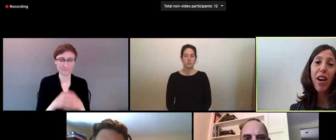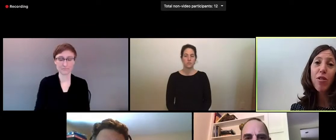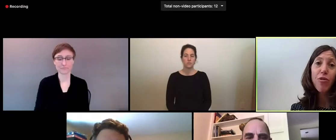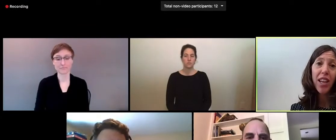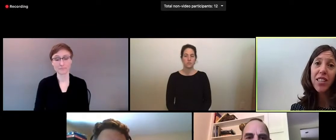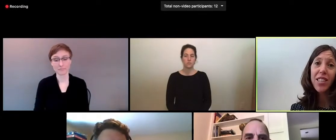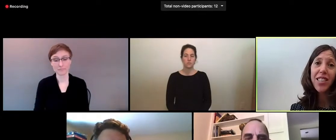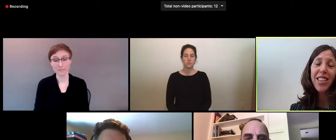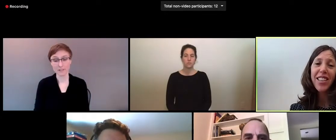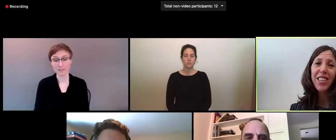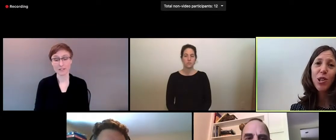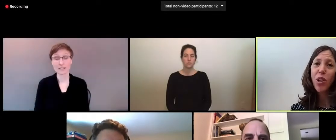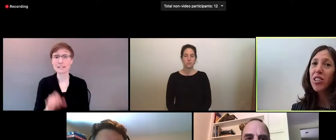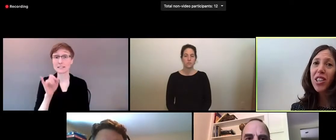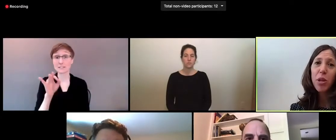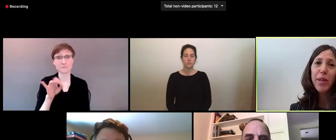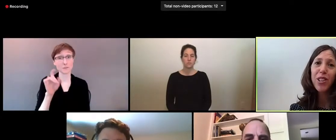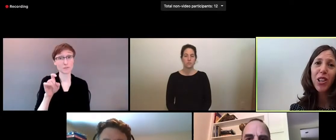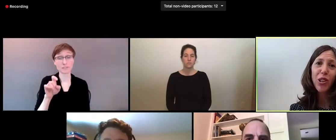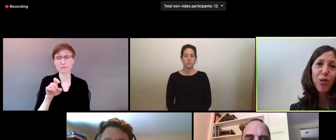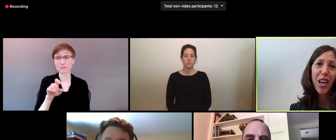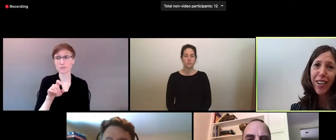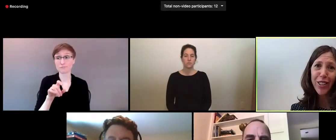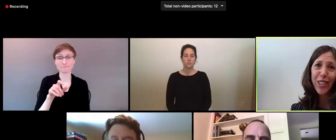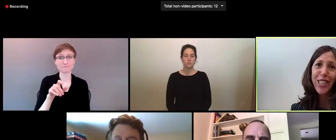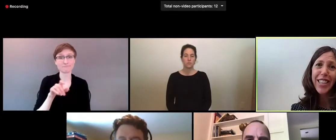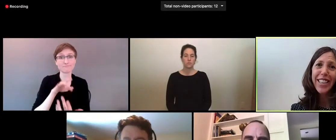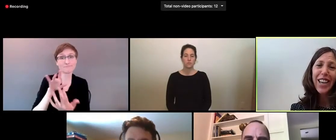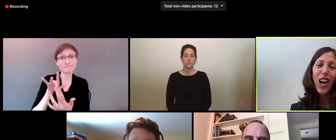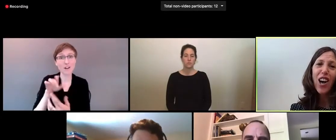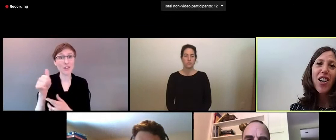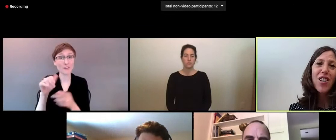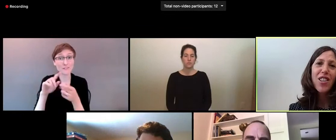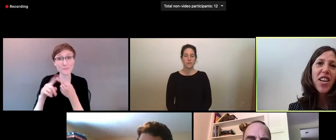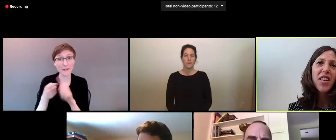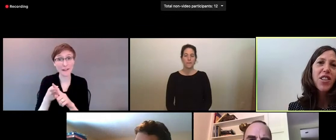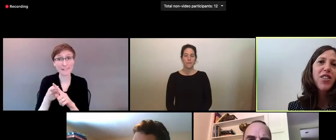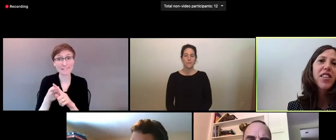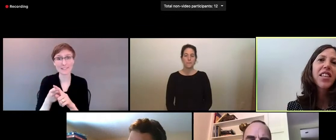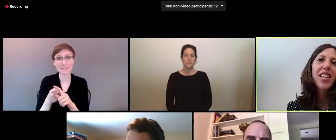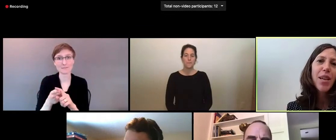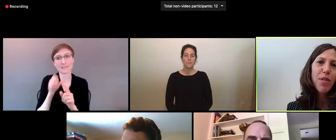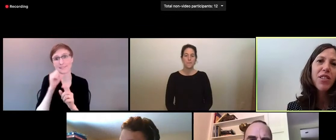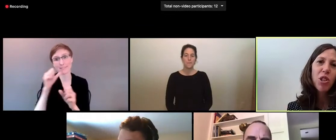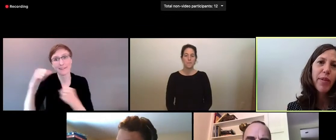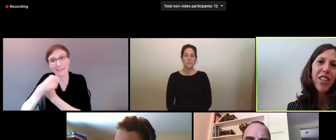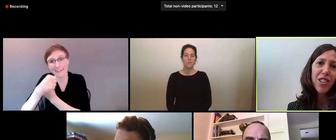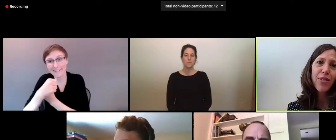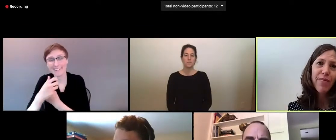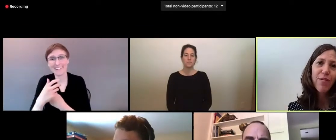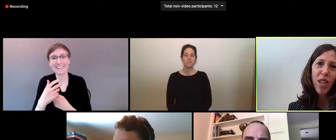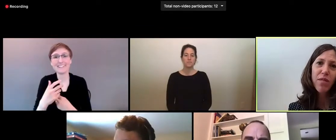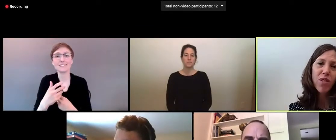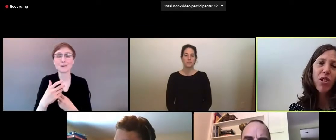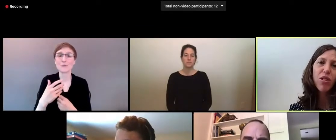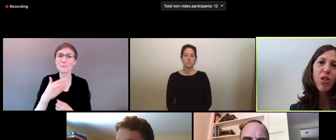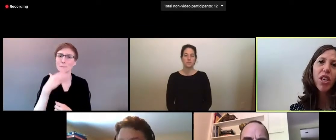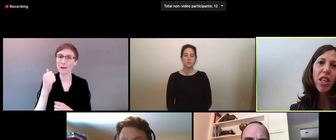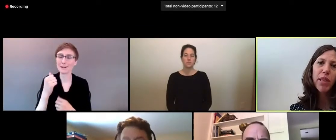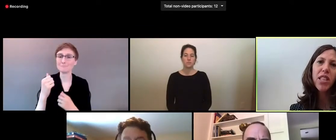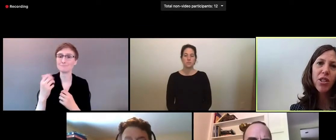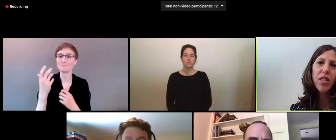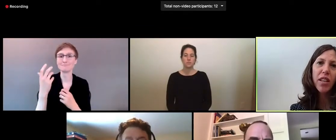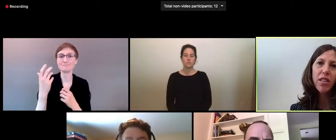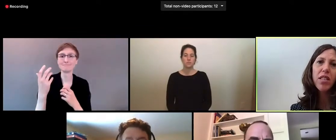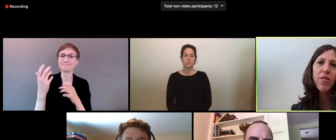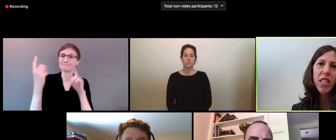connect with other friends who aren't going to be your close huggers, that keep the 2 meters, right? So